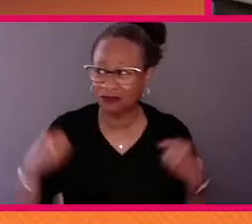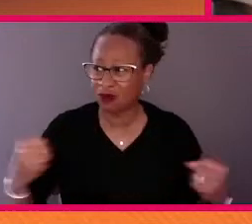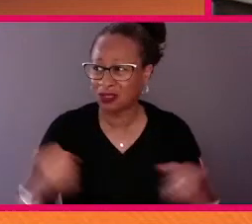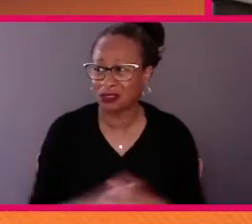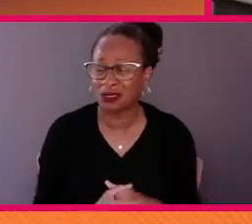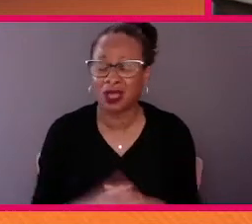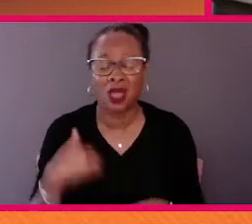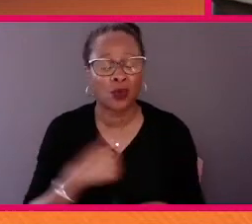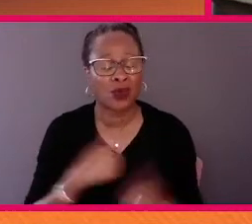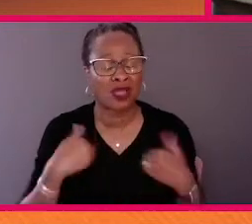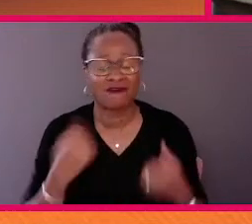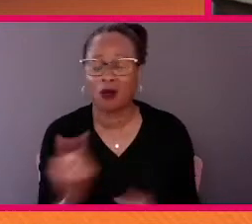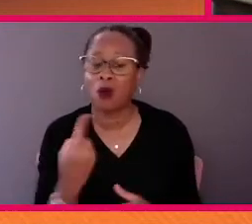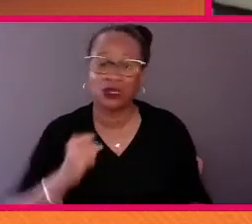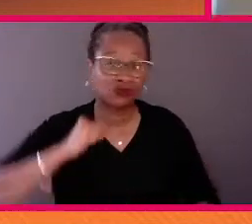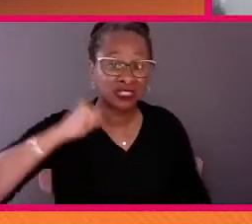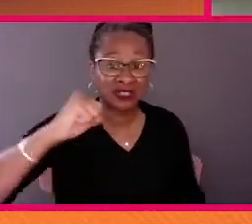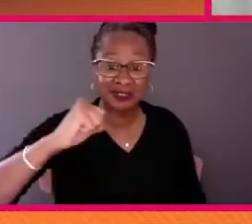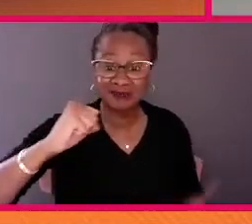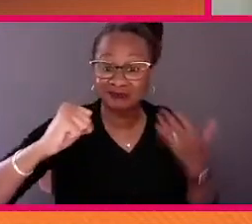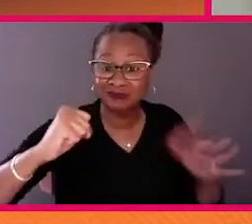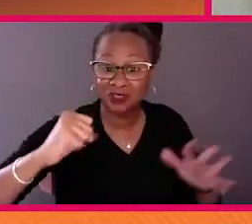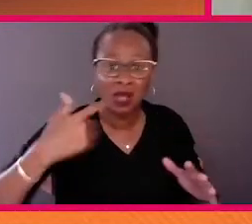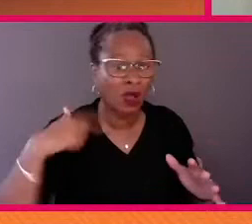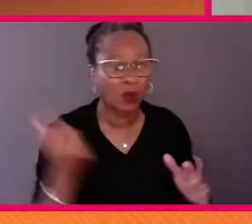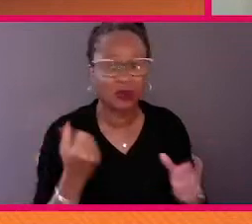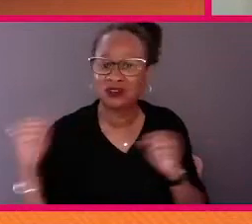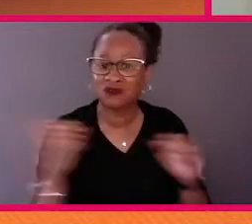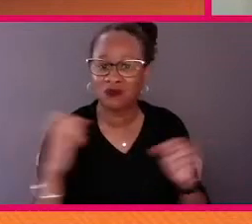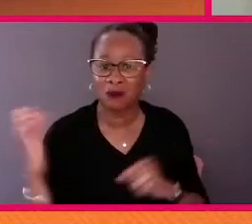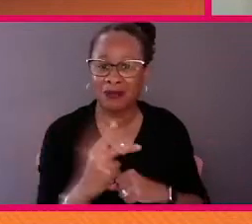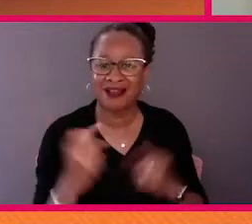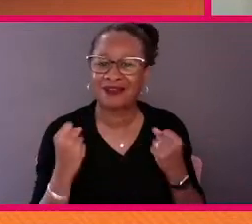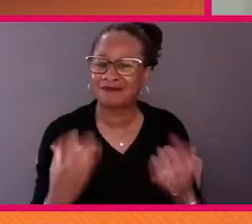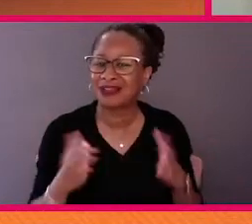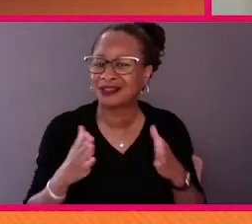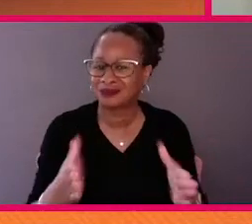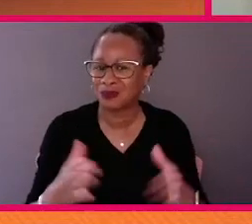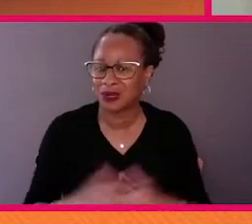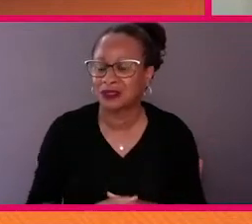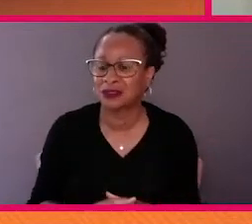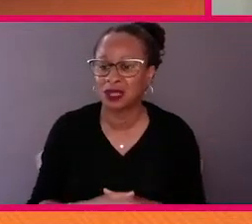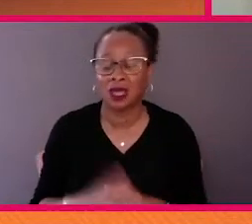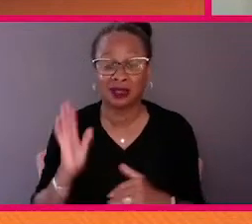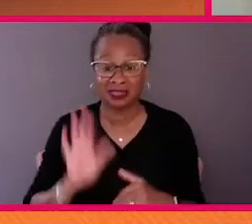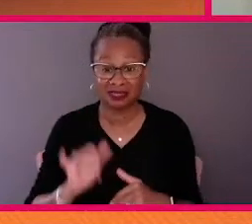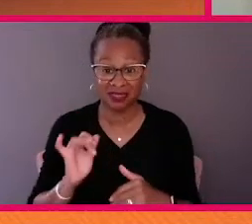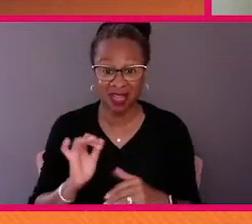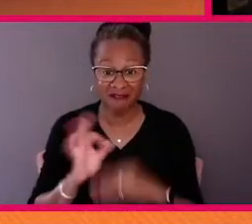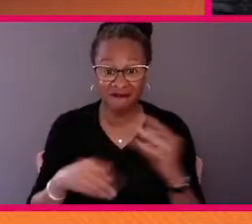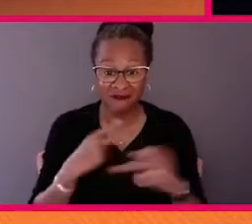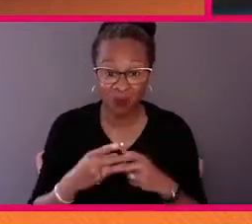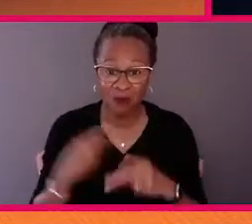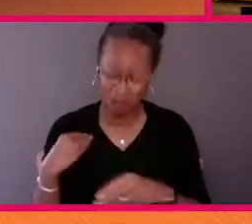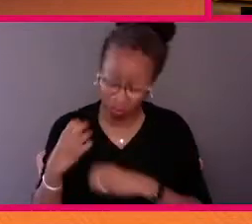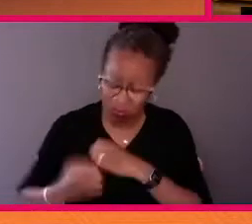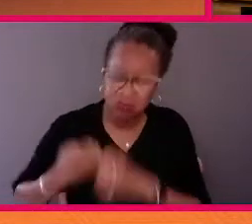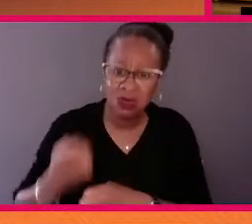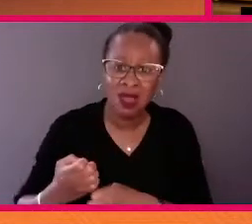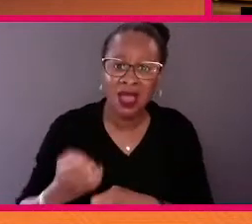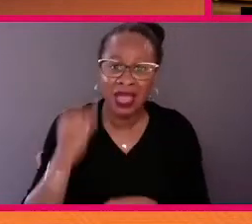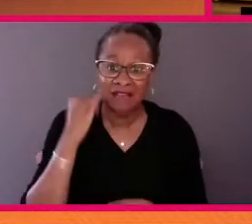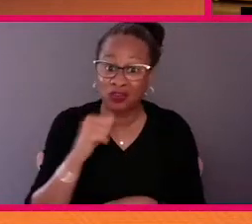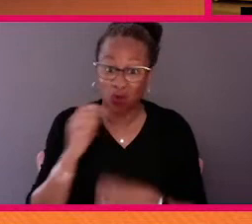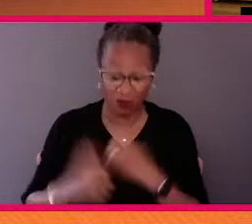always fought back in many different forms. It's an evolving form. You have to evolve or not you will stagnate. You have to